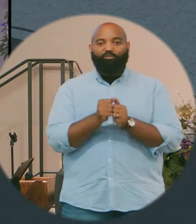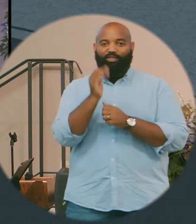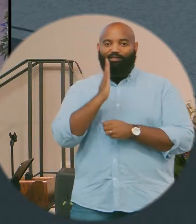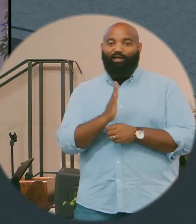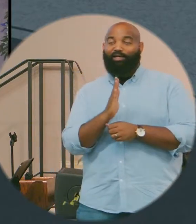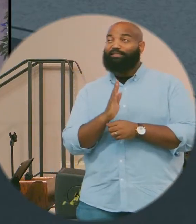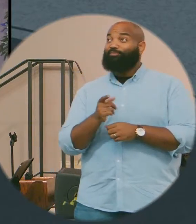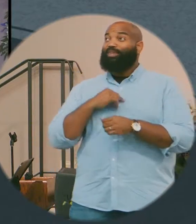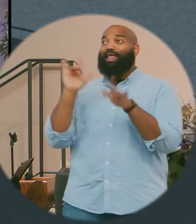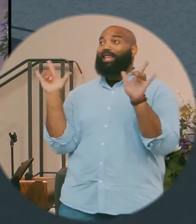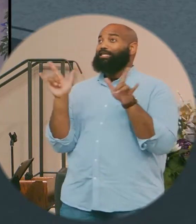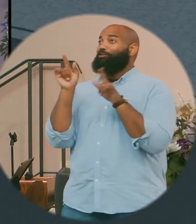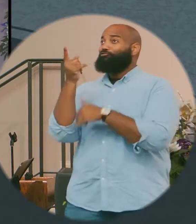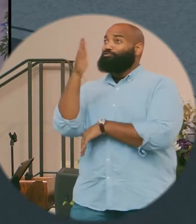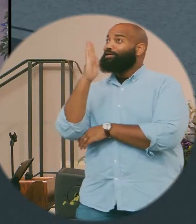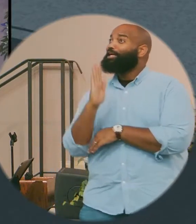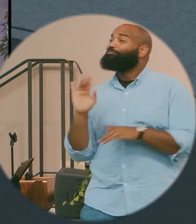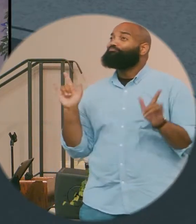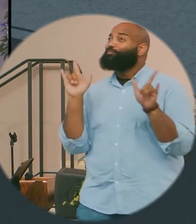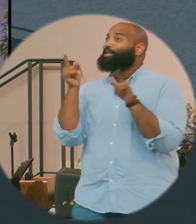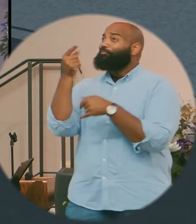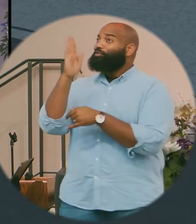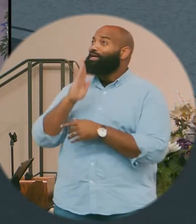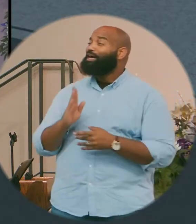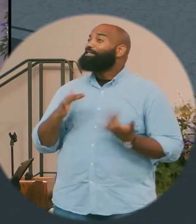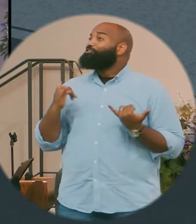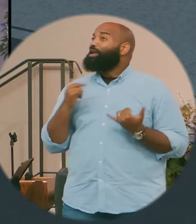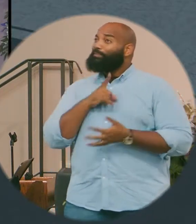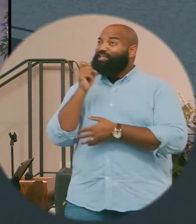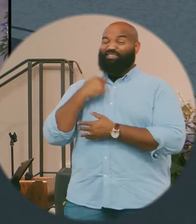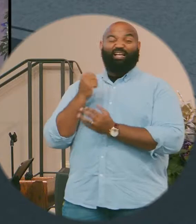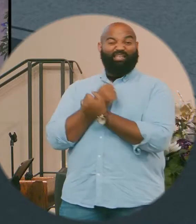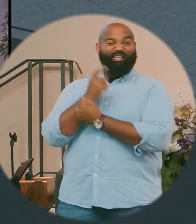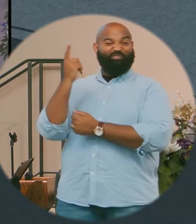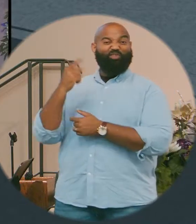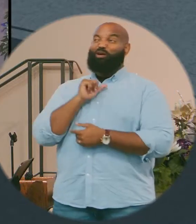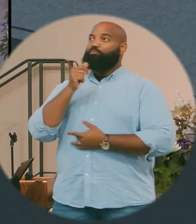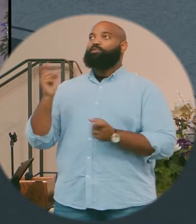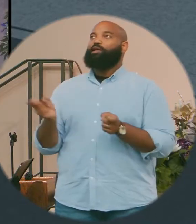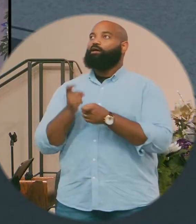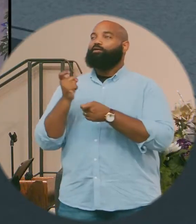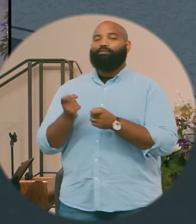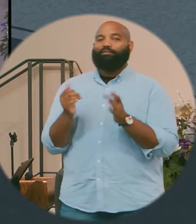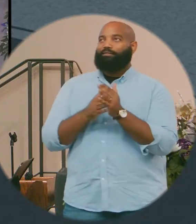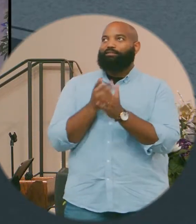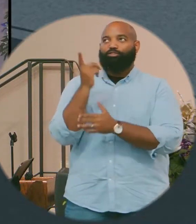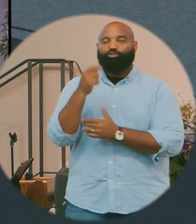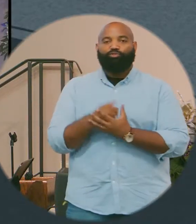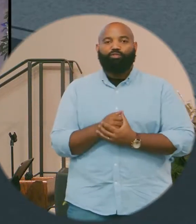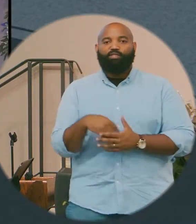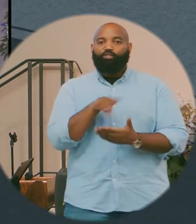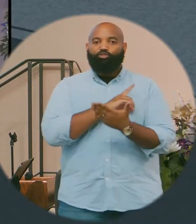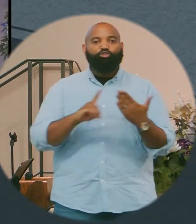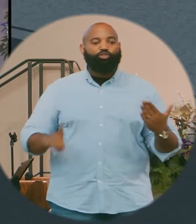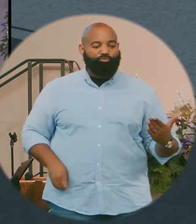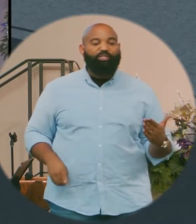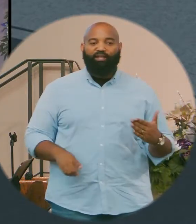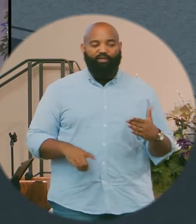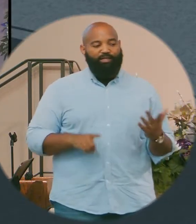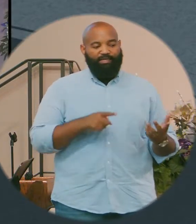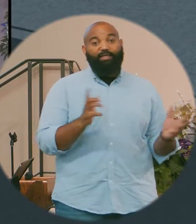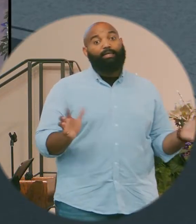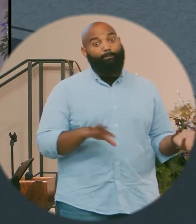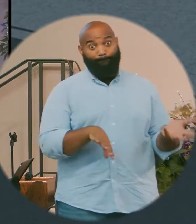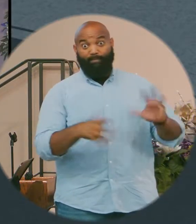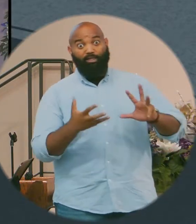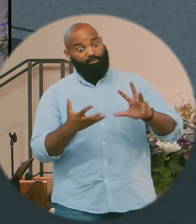know you got a lot to praise God for, because just like David, he should have been cast away. He should have been put to death. But the Lord